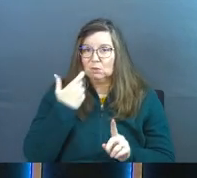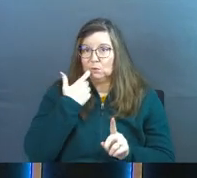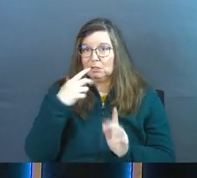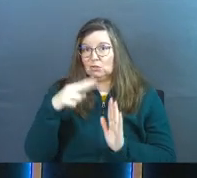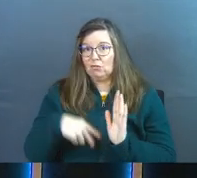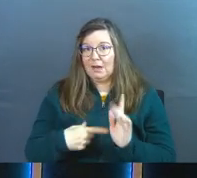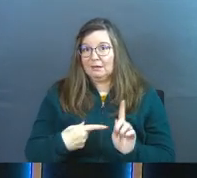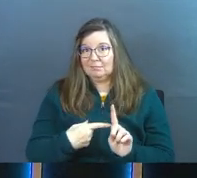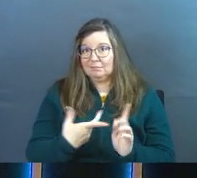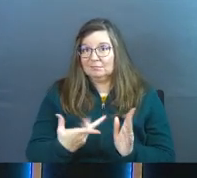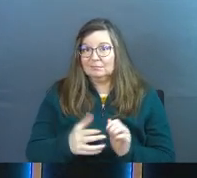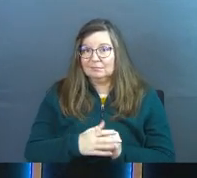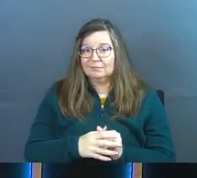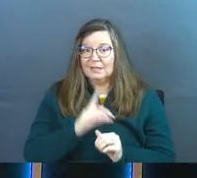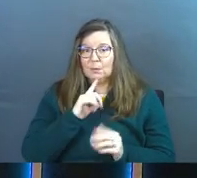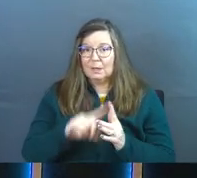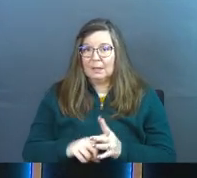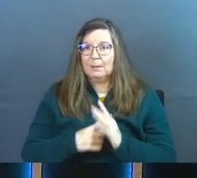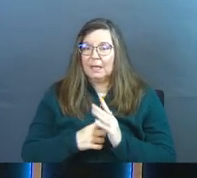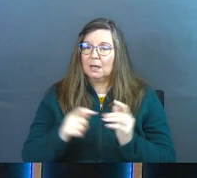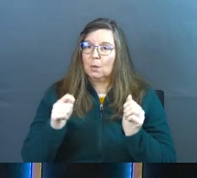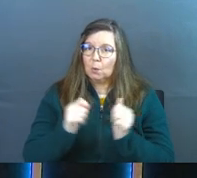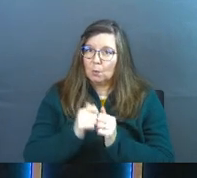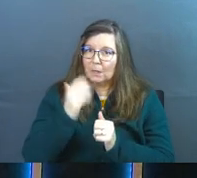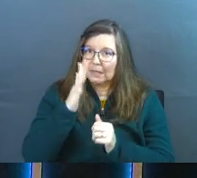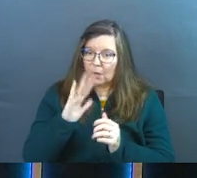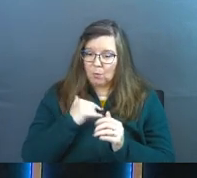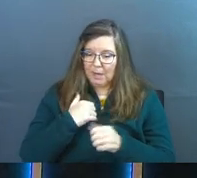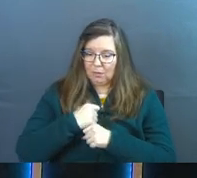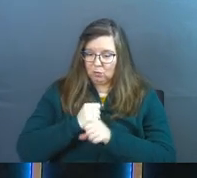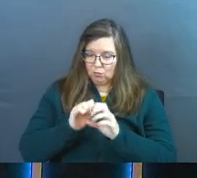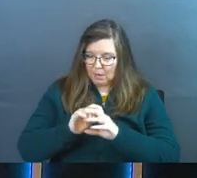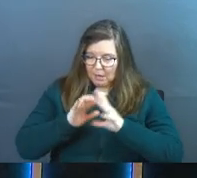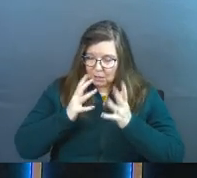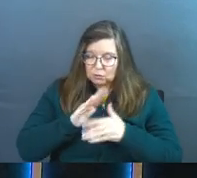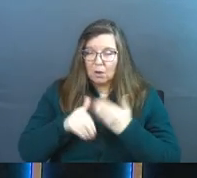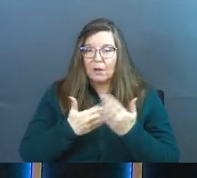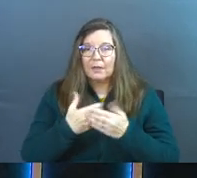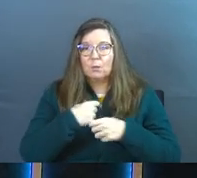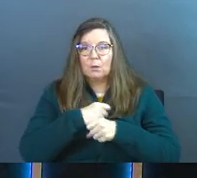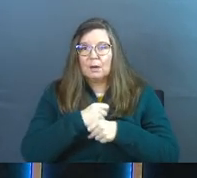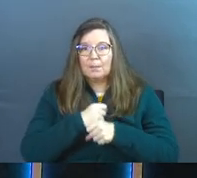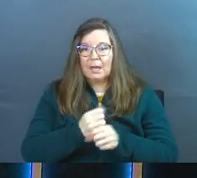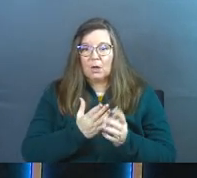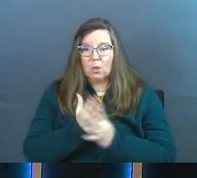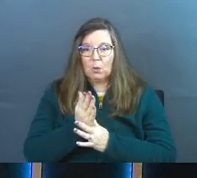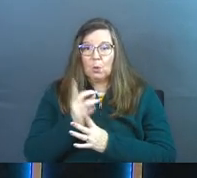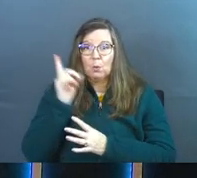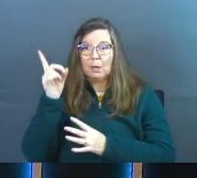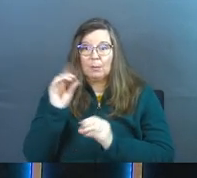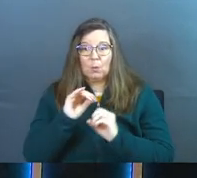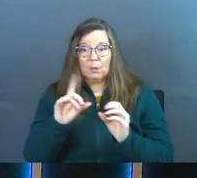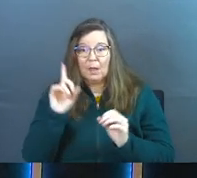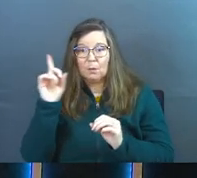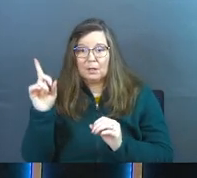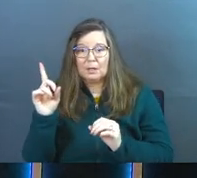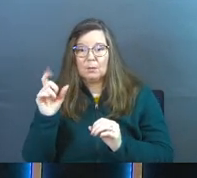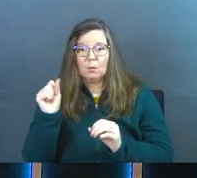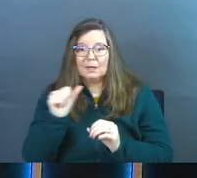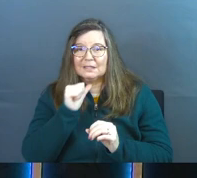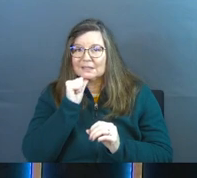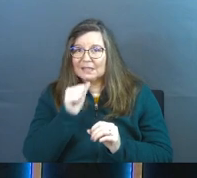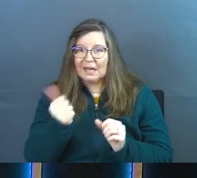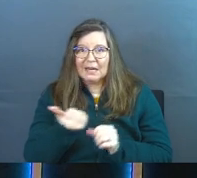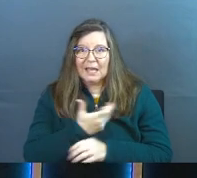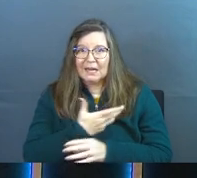read it. He was in the beginning with God, right at the creation. All things were made through him, and without him was